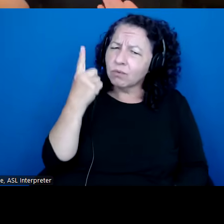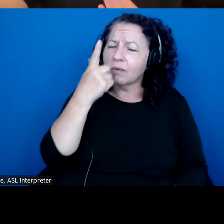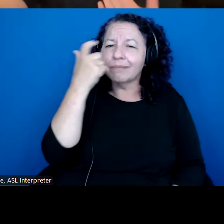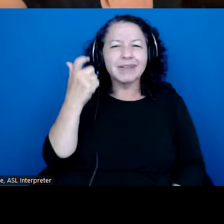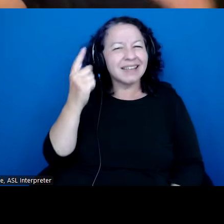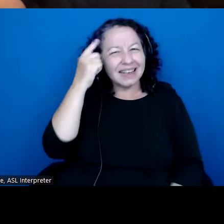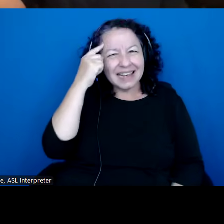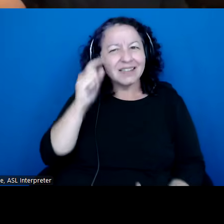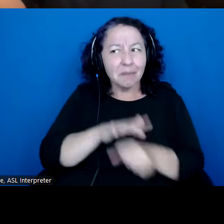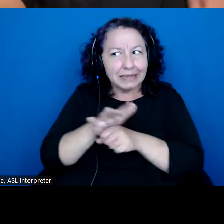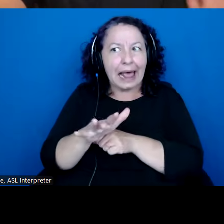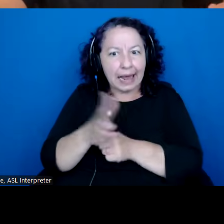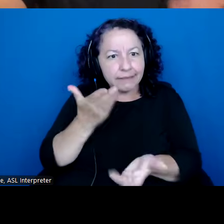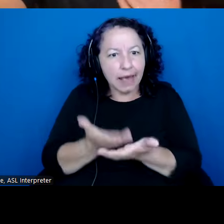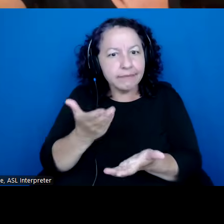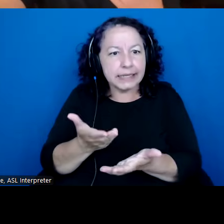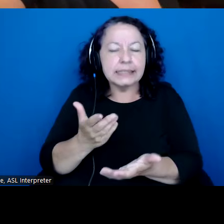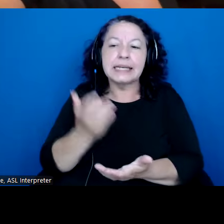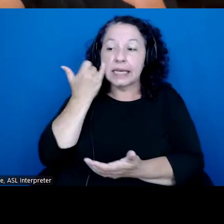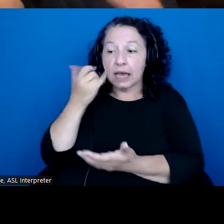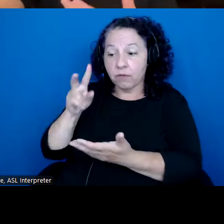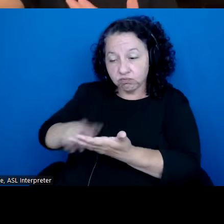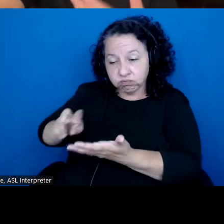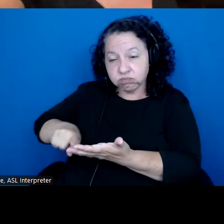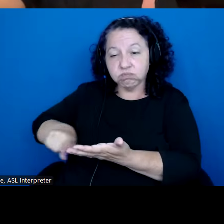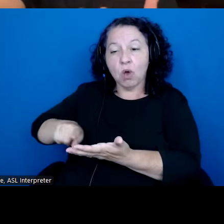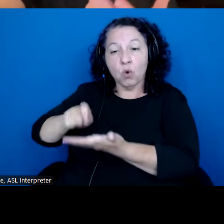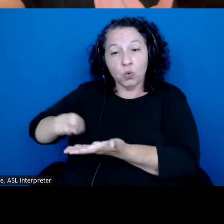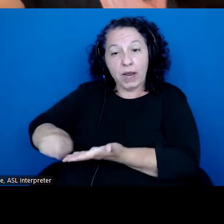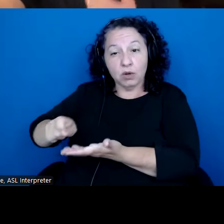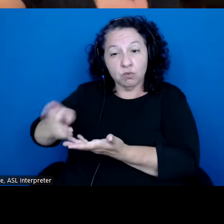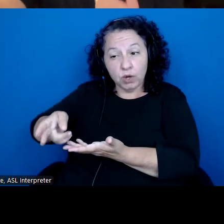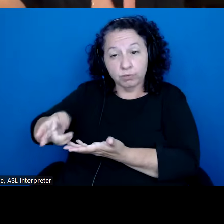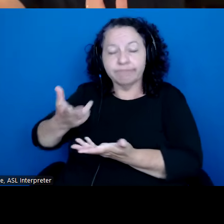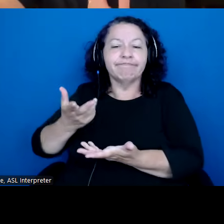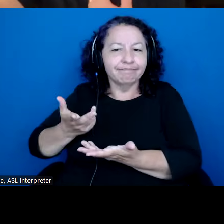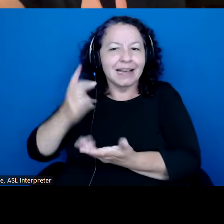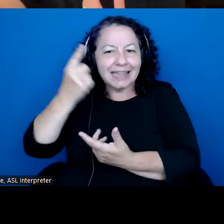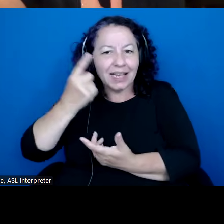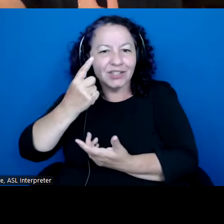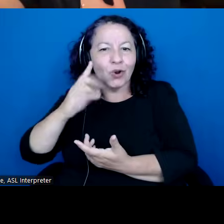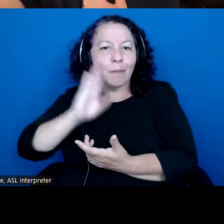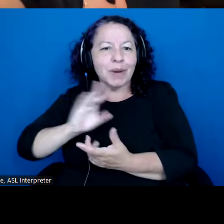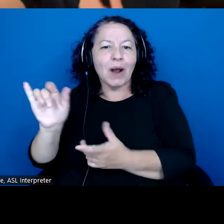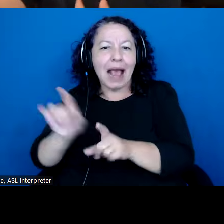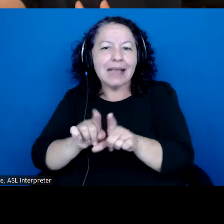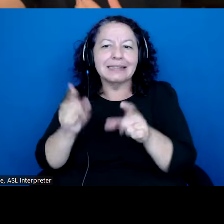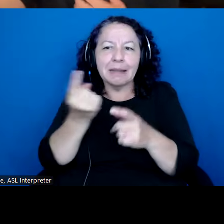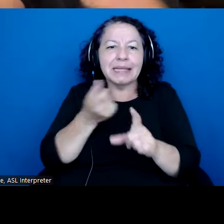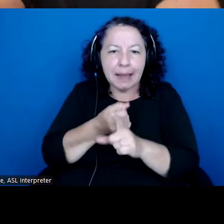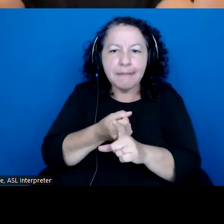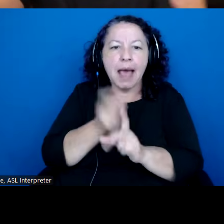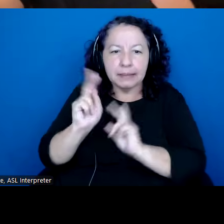there's plenty of evidence, especially if we look at the written record, that they considered beer something that impacts people. It does something to us when we drink